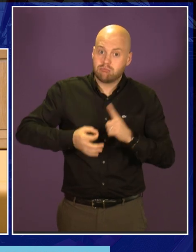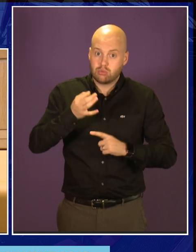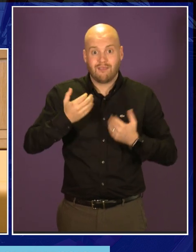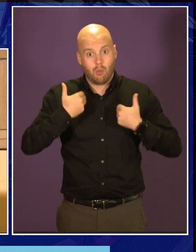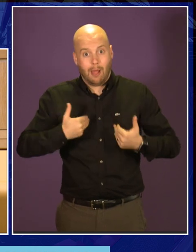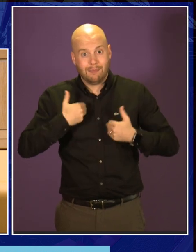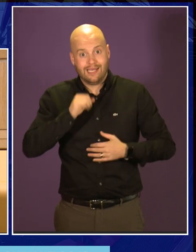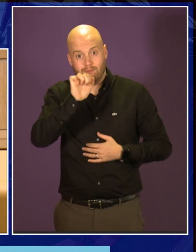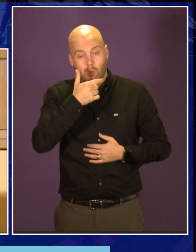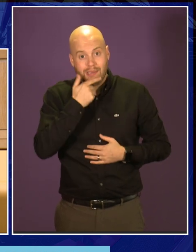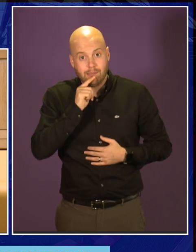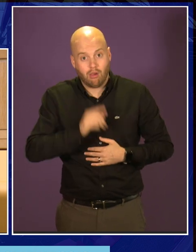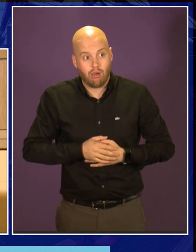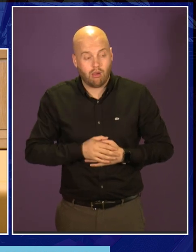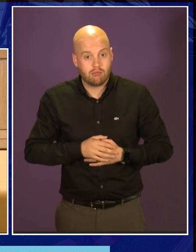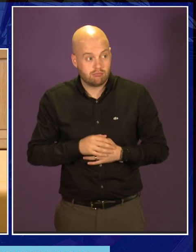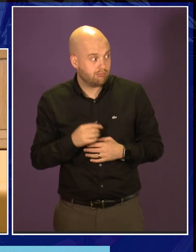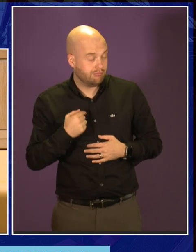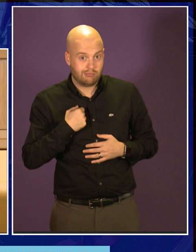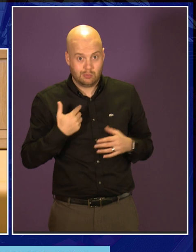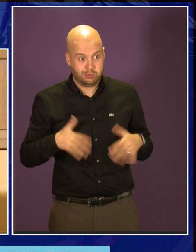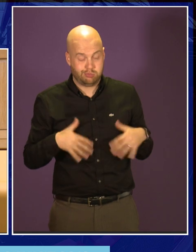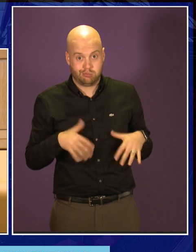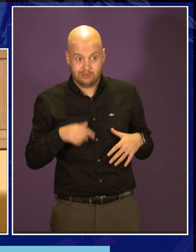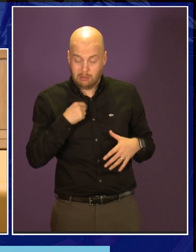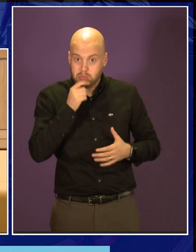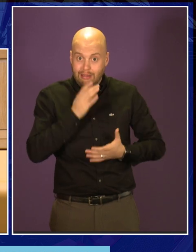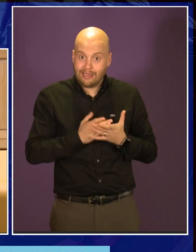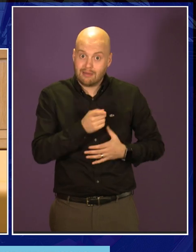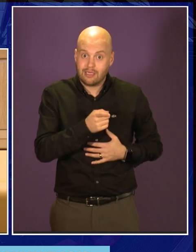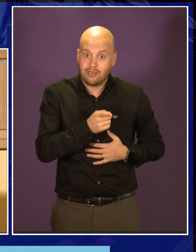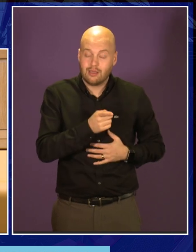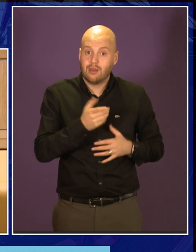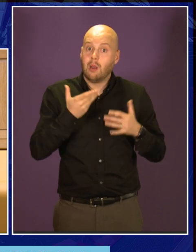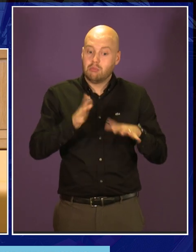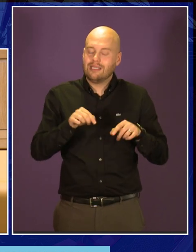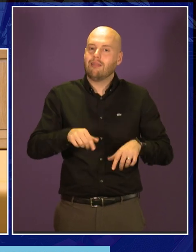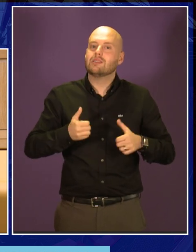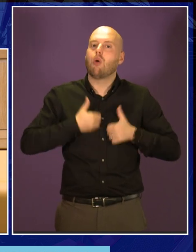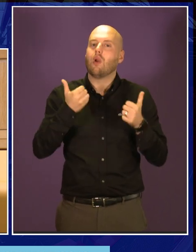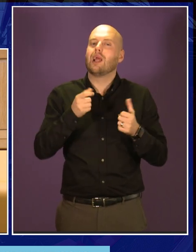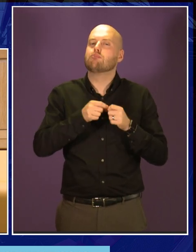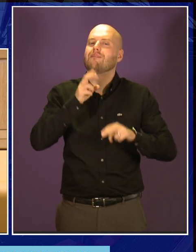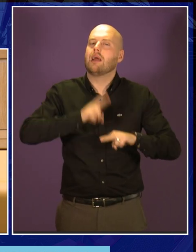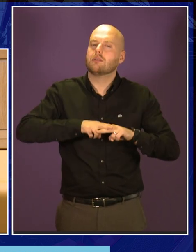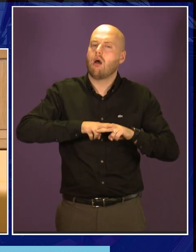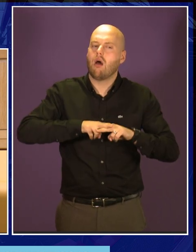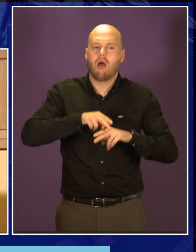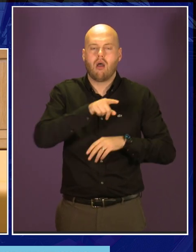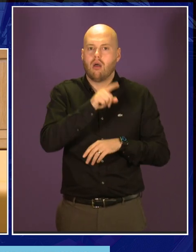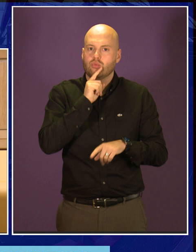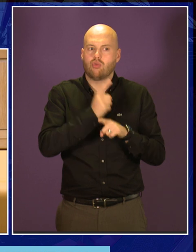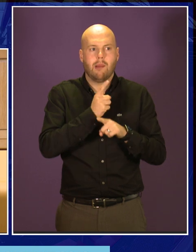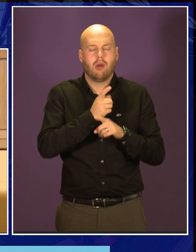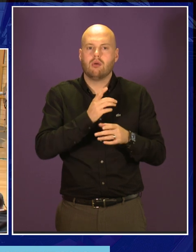And I believe it, because looking at the presentation which was done by one professor here this morning, who talked about